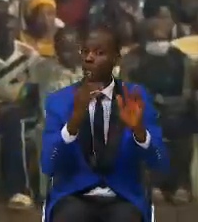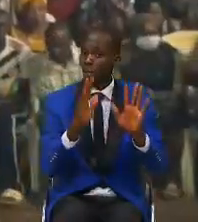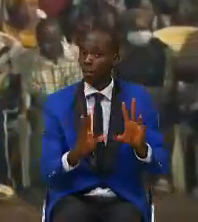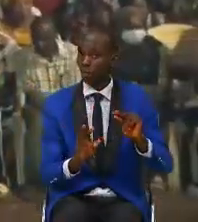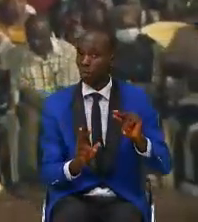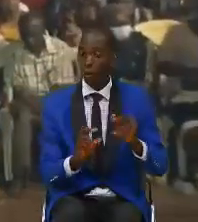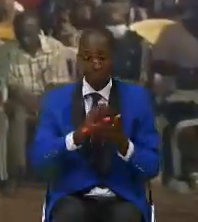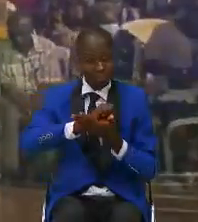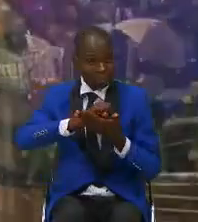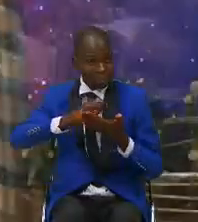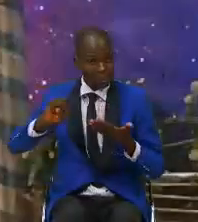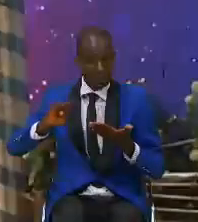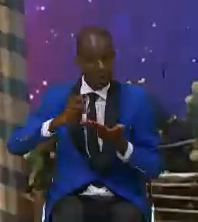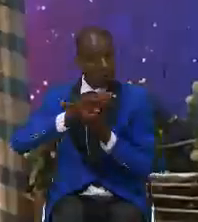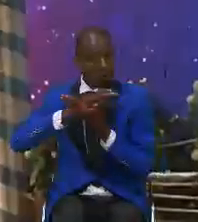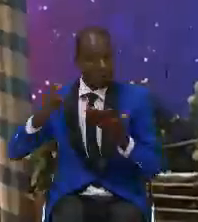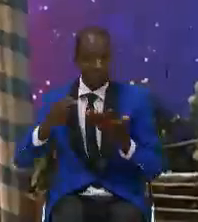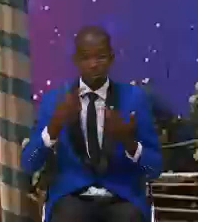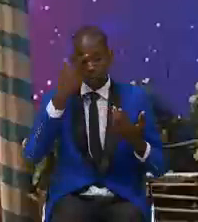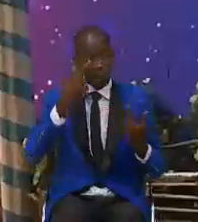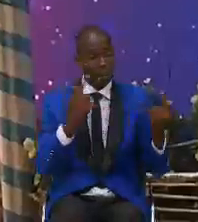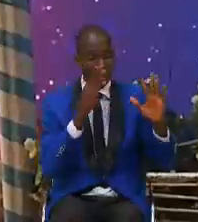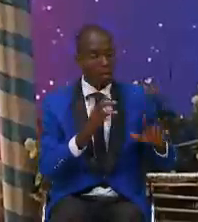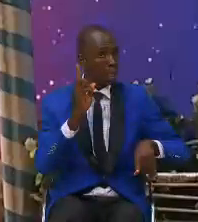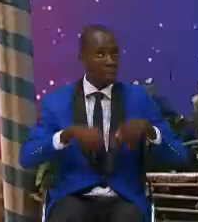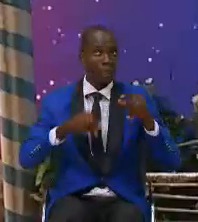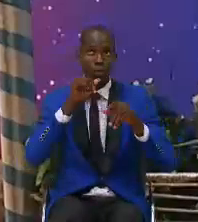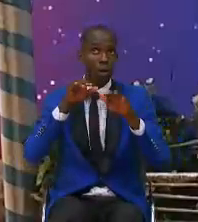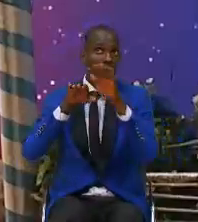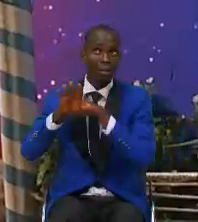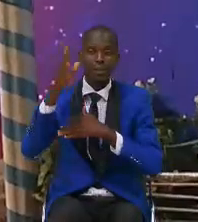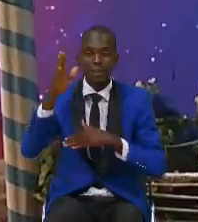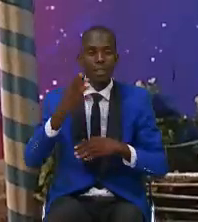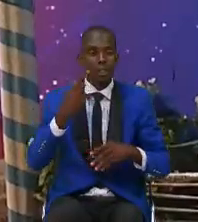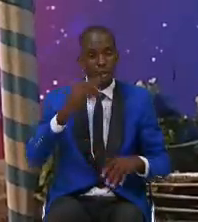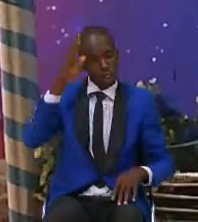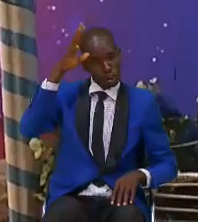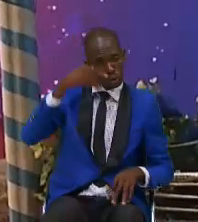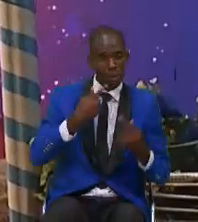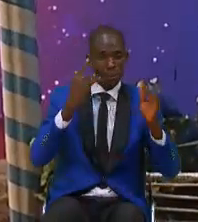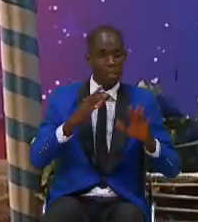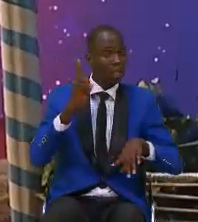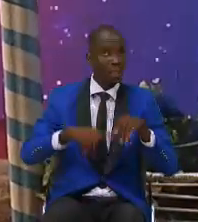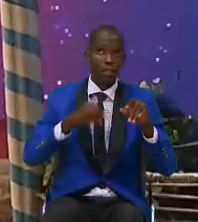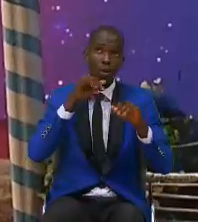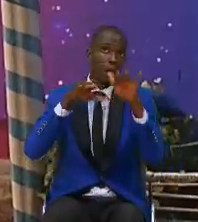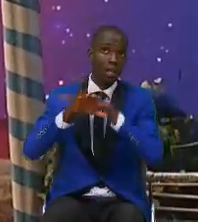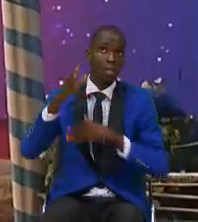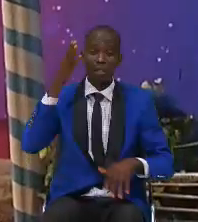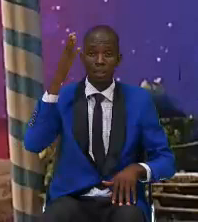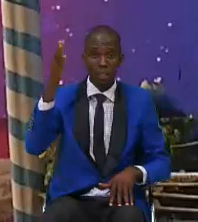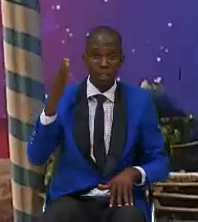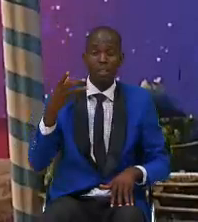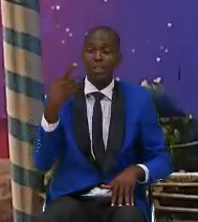the saints, not the sinners. The sinners are not going to crawl in. They are not going to march in. And the unrepentant sinners, they're not